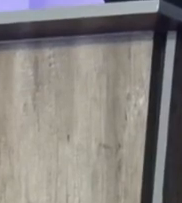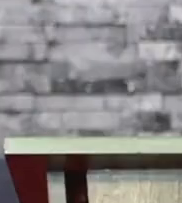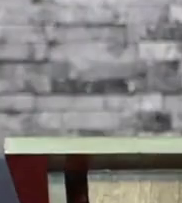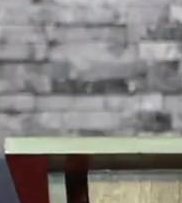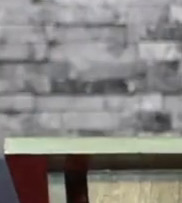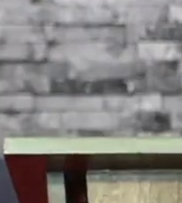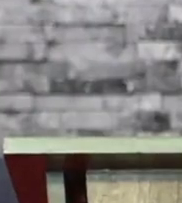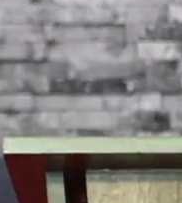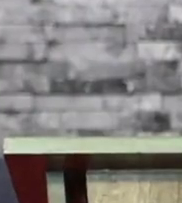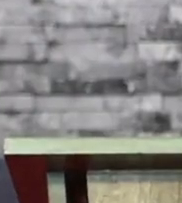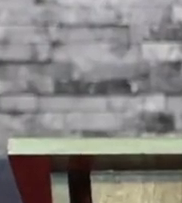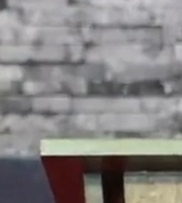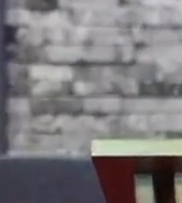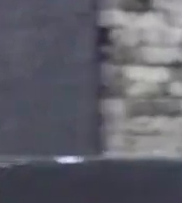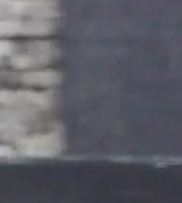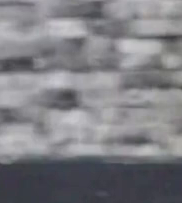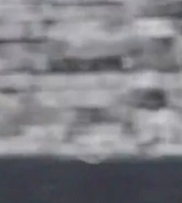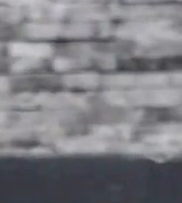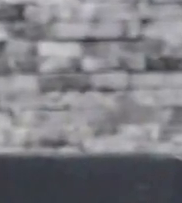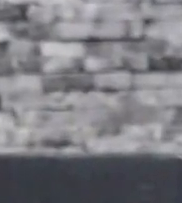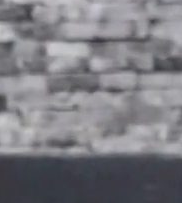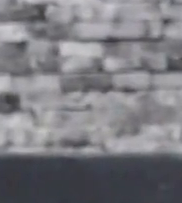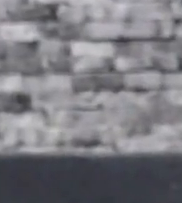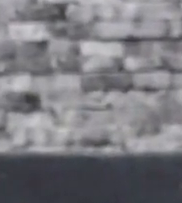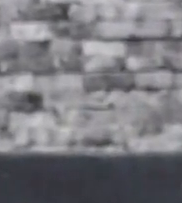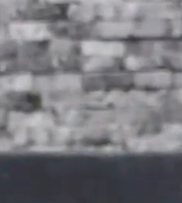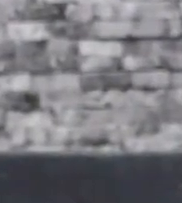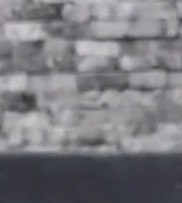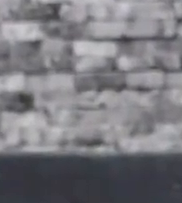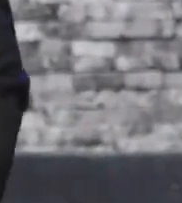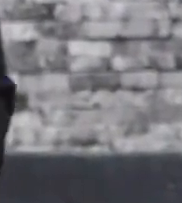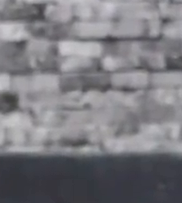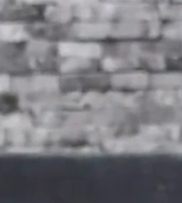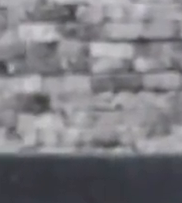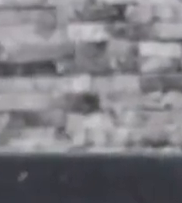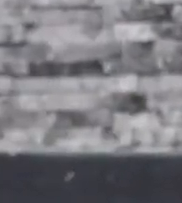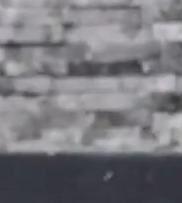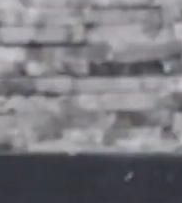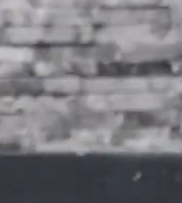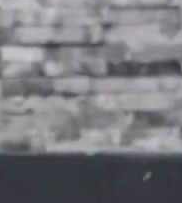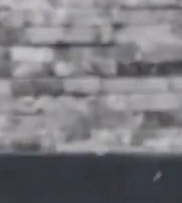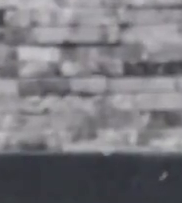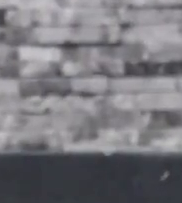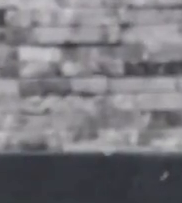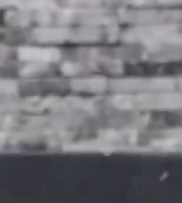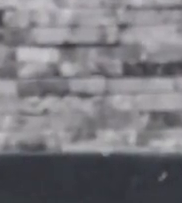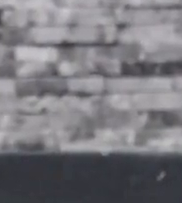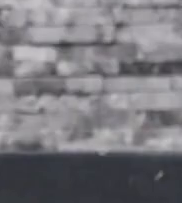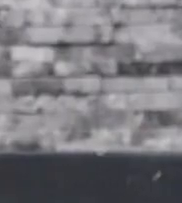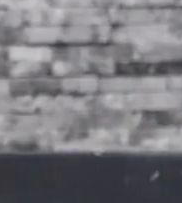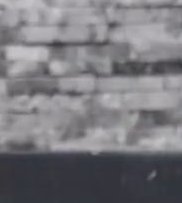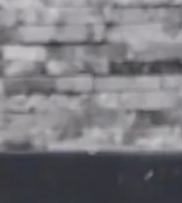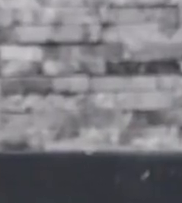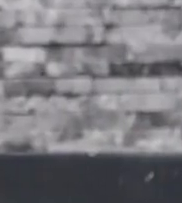believe my word. Ilikuwa inamfanya aamini neno langu. And the evidence. Na ako na ishara na ushahidi. He didn't see it.